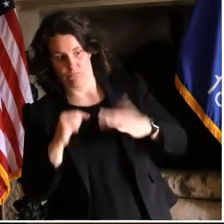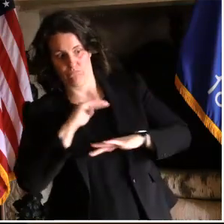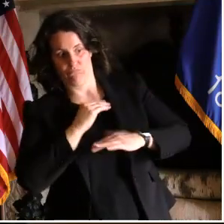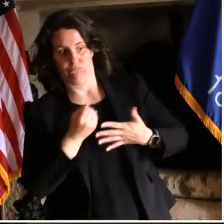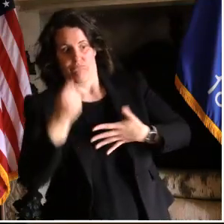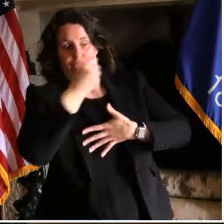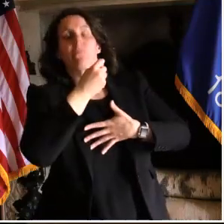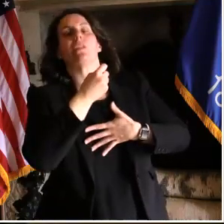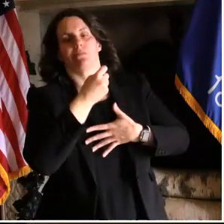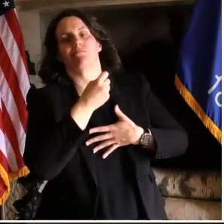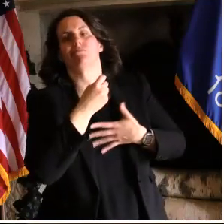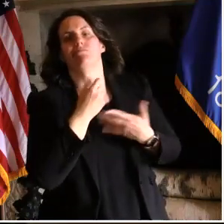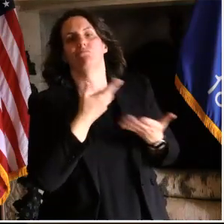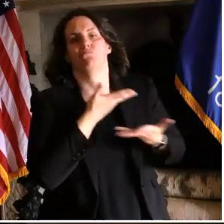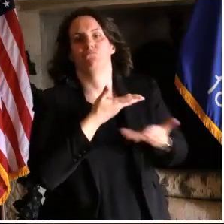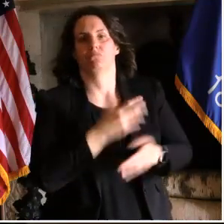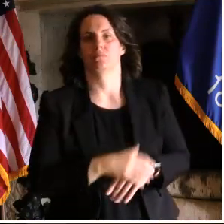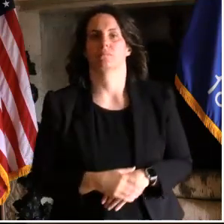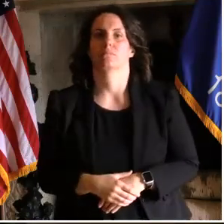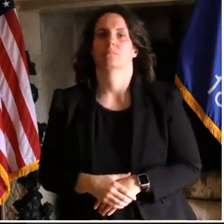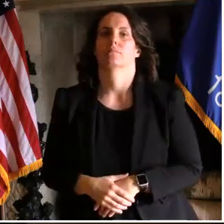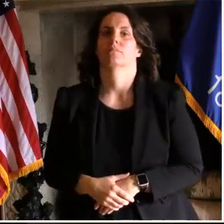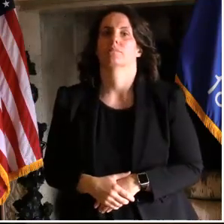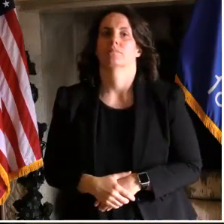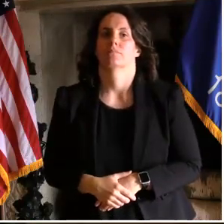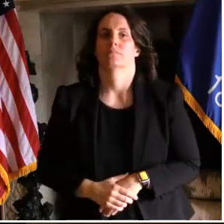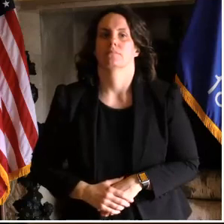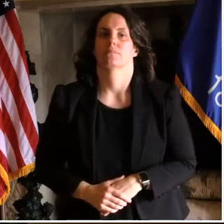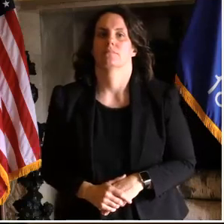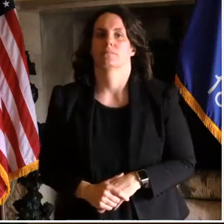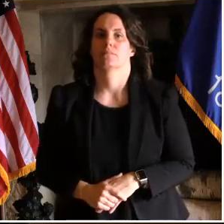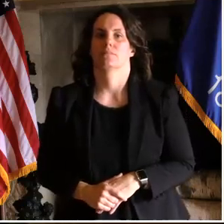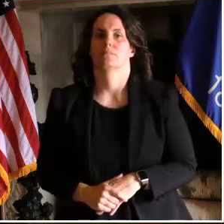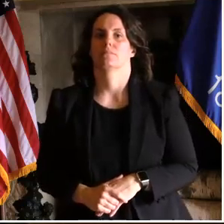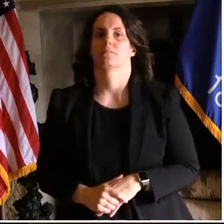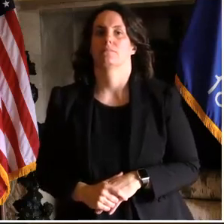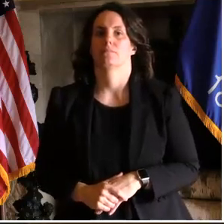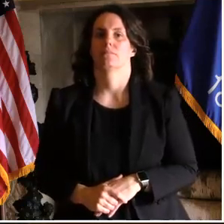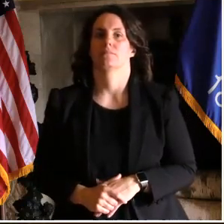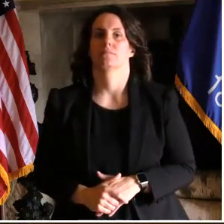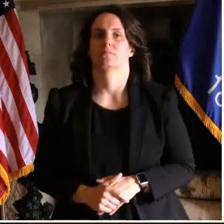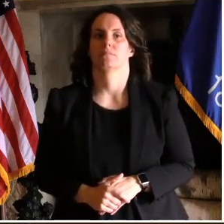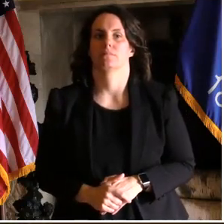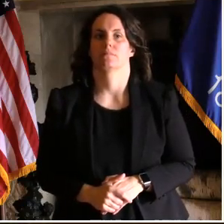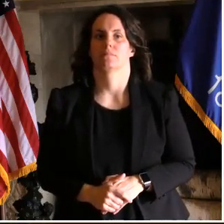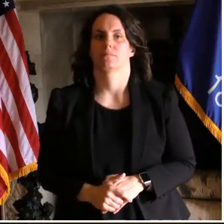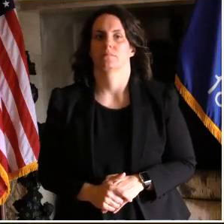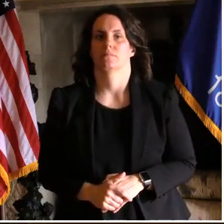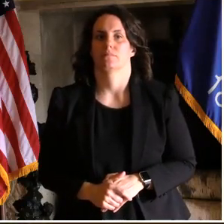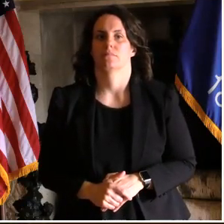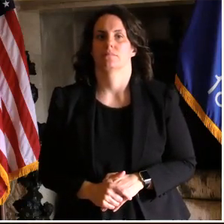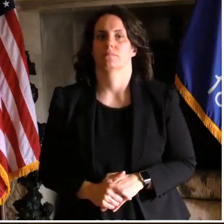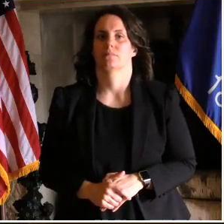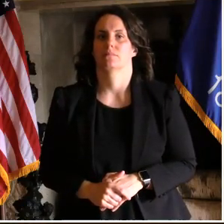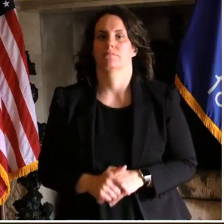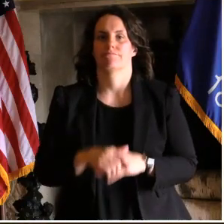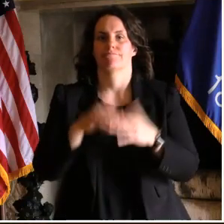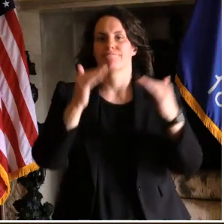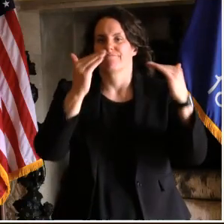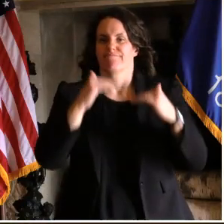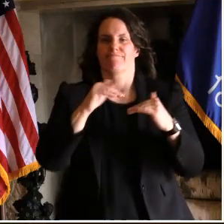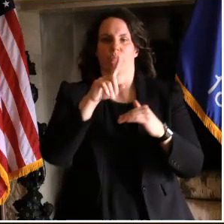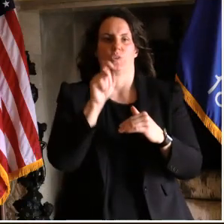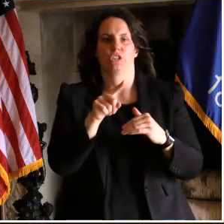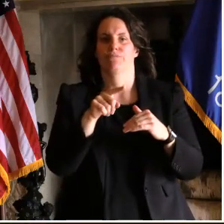Now to Sean Ryan from Milwaukee This Business is Journal. Jeremy from Urban Milwaukee, if I can jump in. Let's move on to Sean from Milwaukee Business